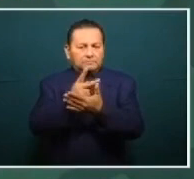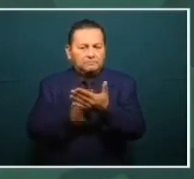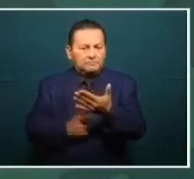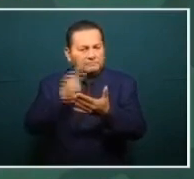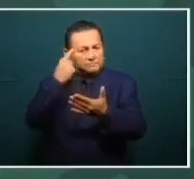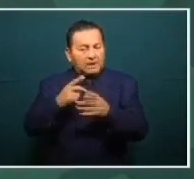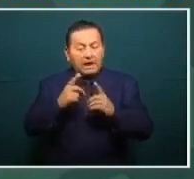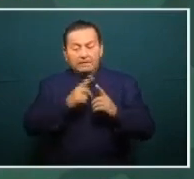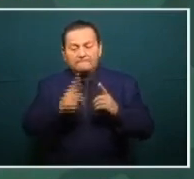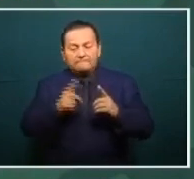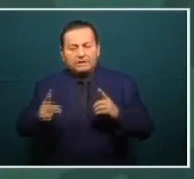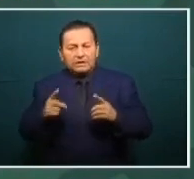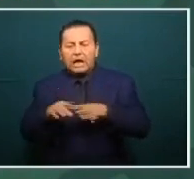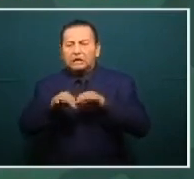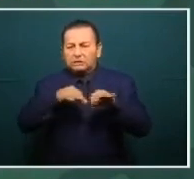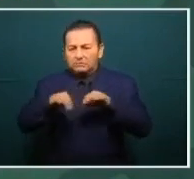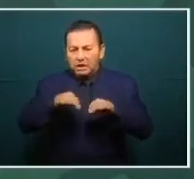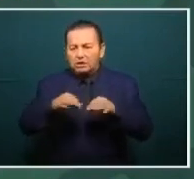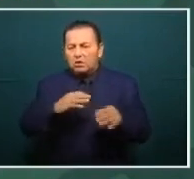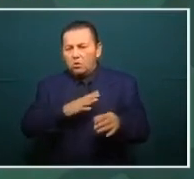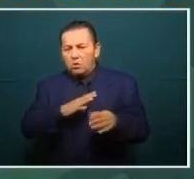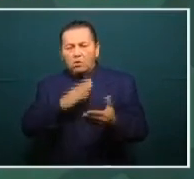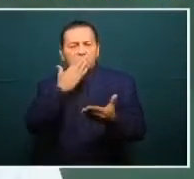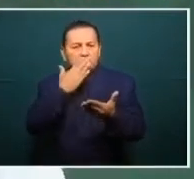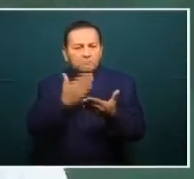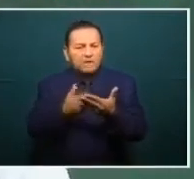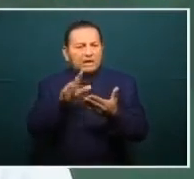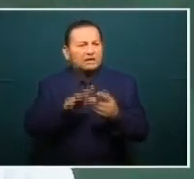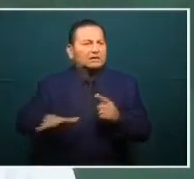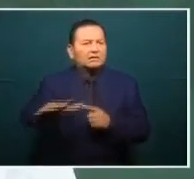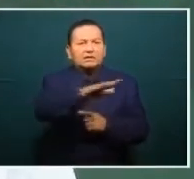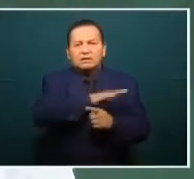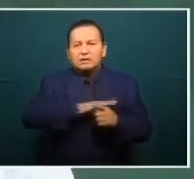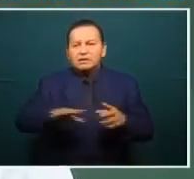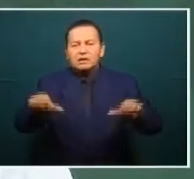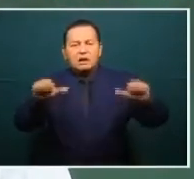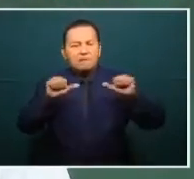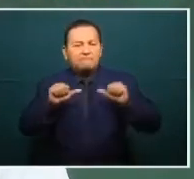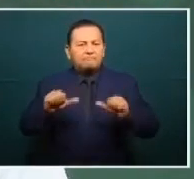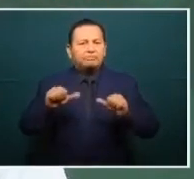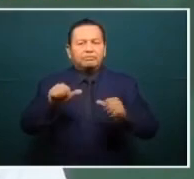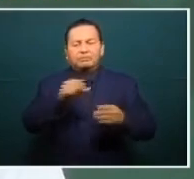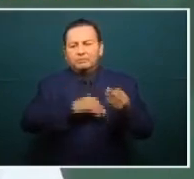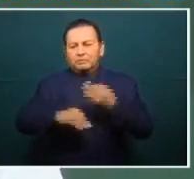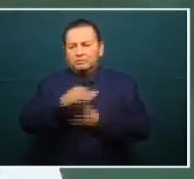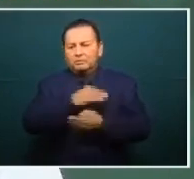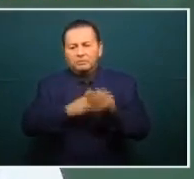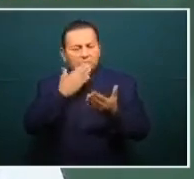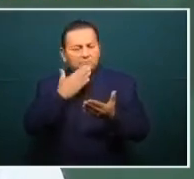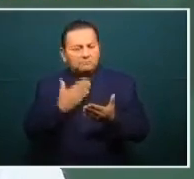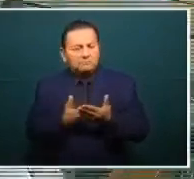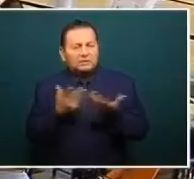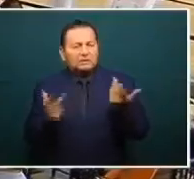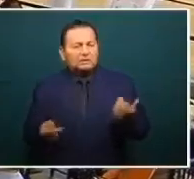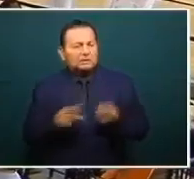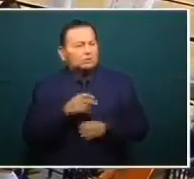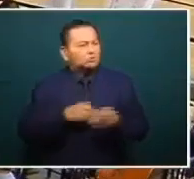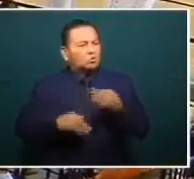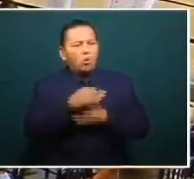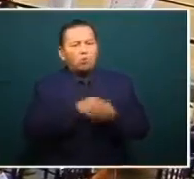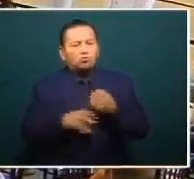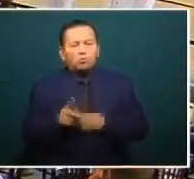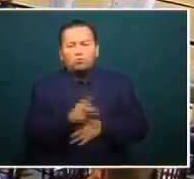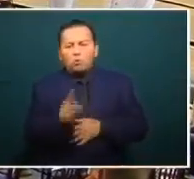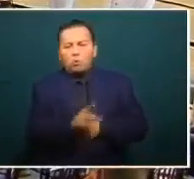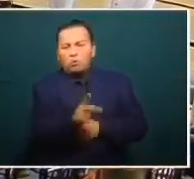And how, with programs for development, that there be work and well-being